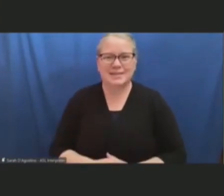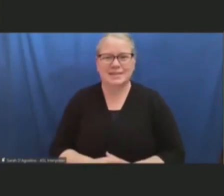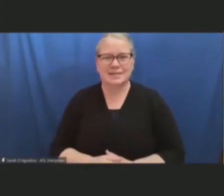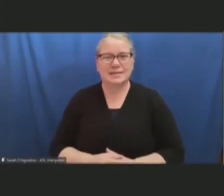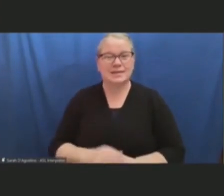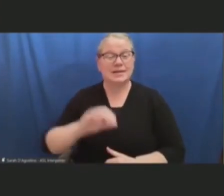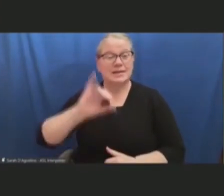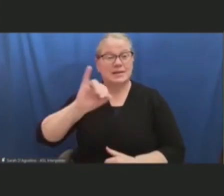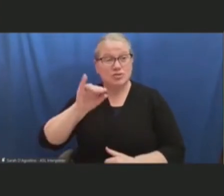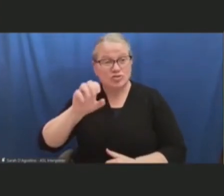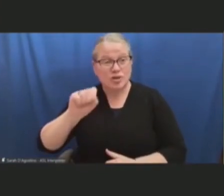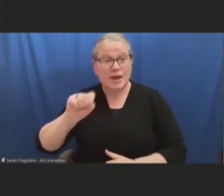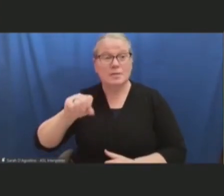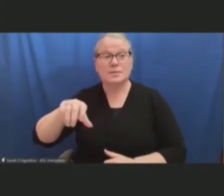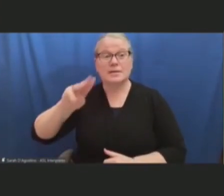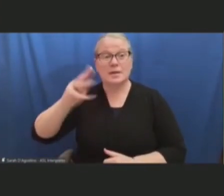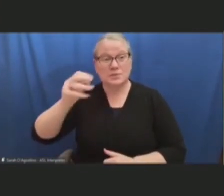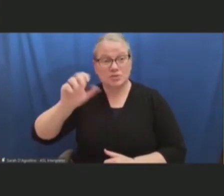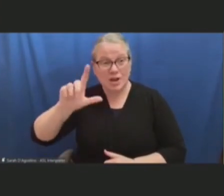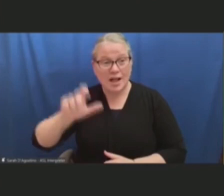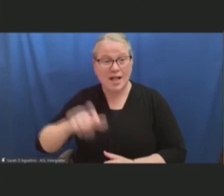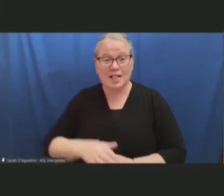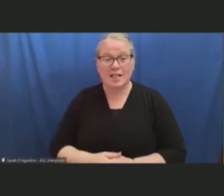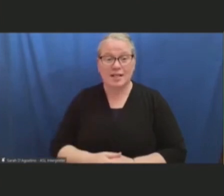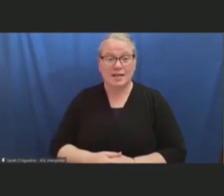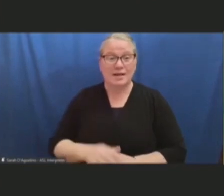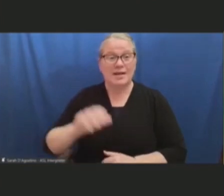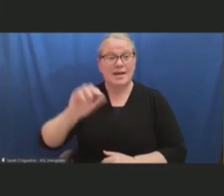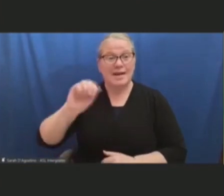amazing product out there on the exchange right now, and it's